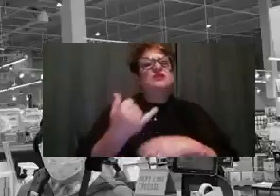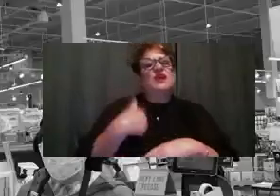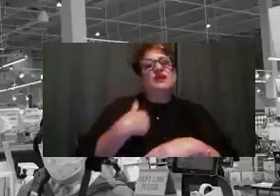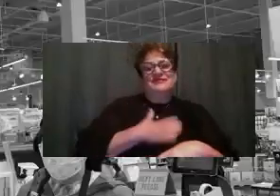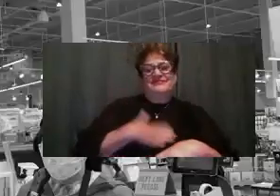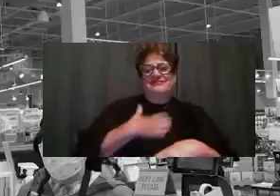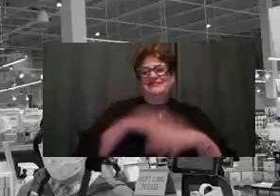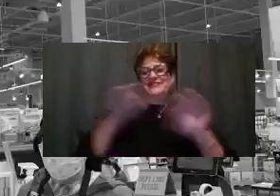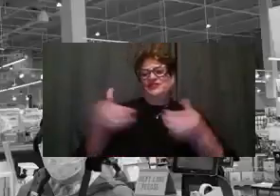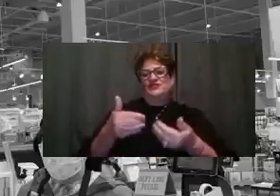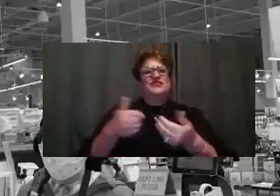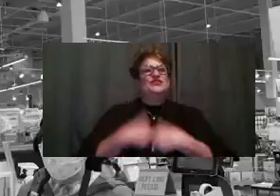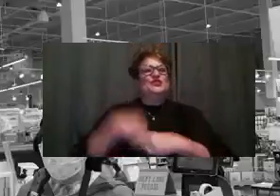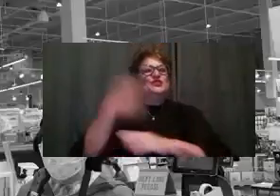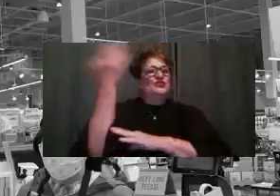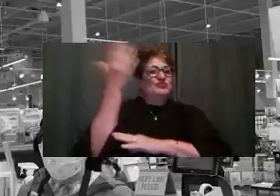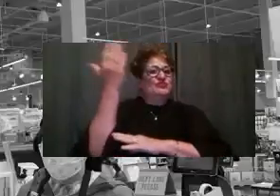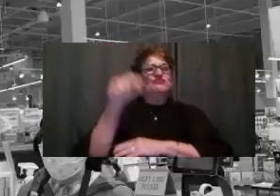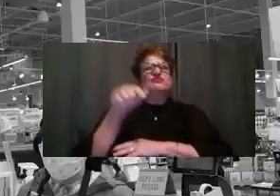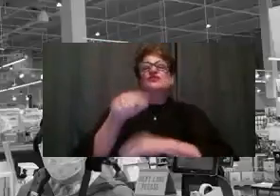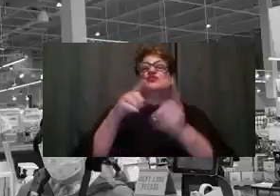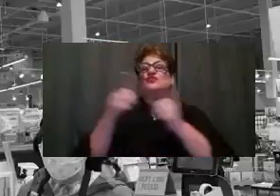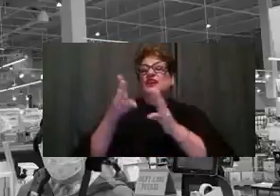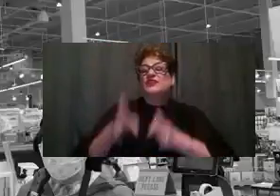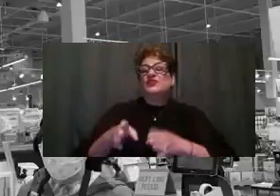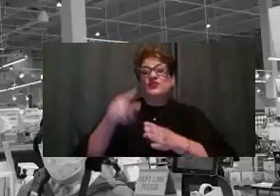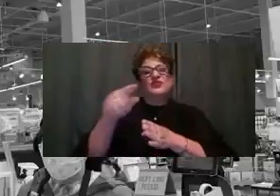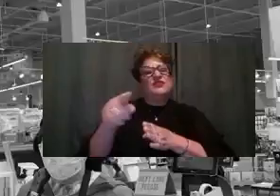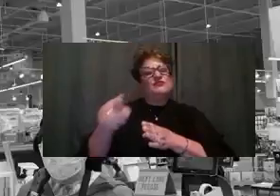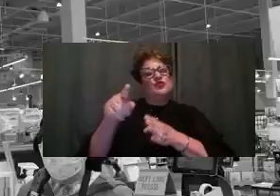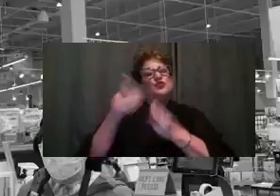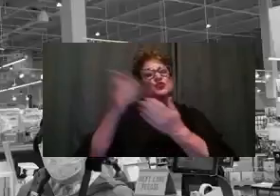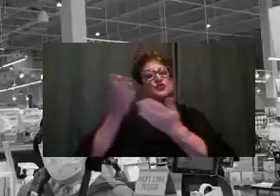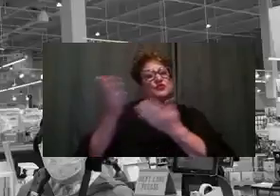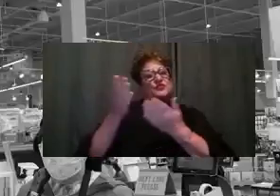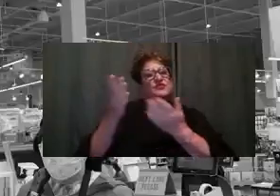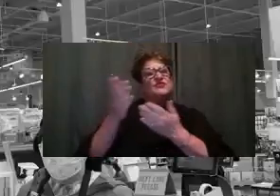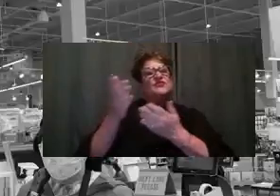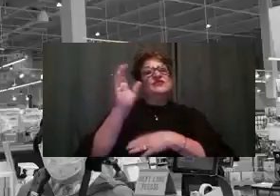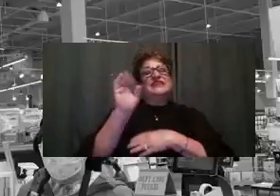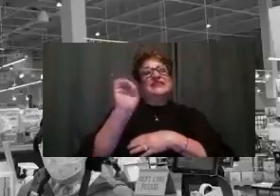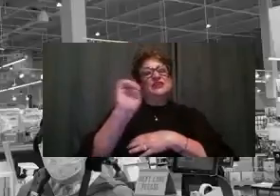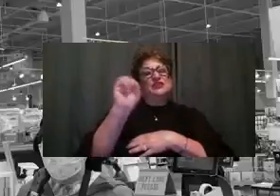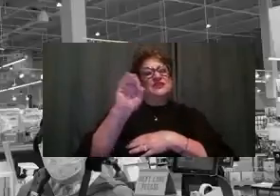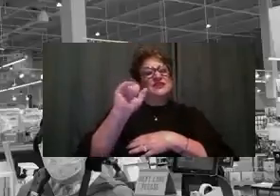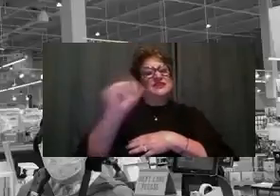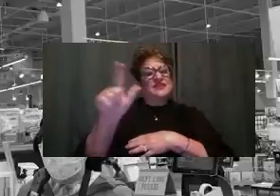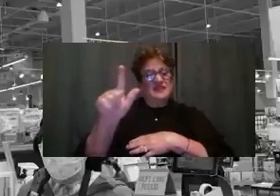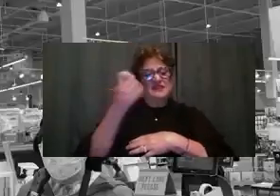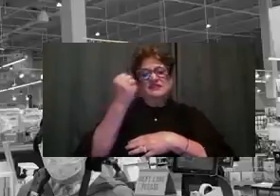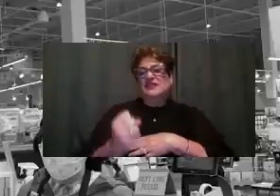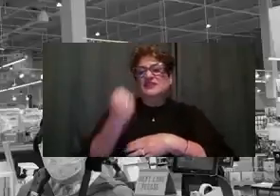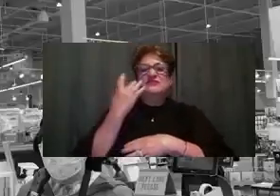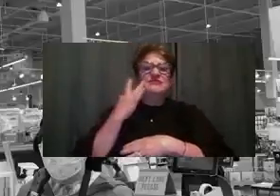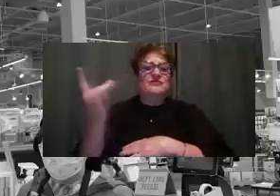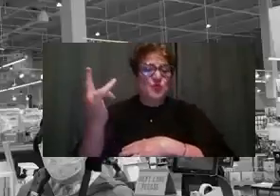introduce Amber Carey Navarrete, Director of Person-Centered Services at Eastern Cells Southern California. Amber?